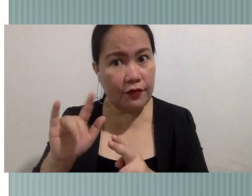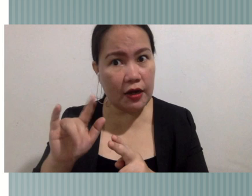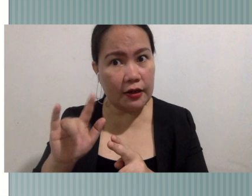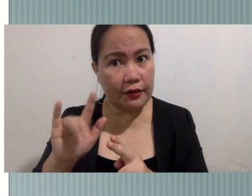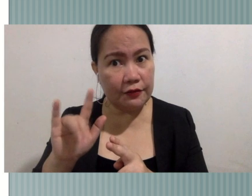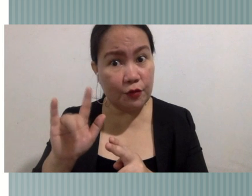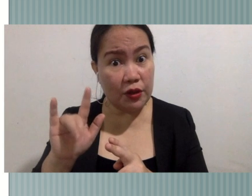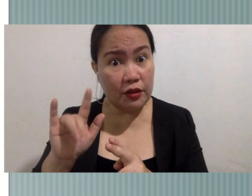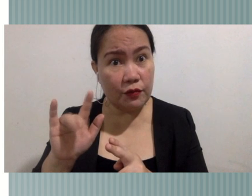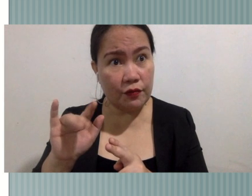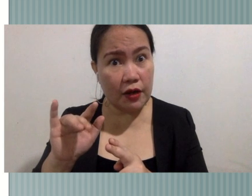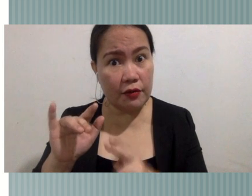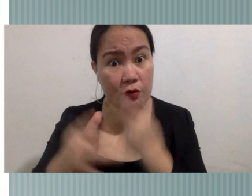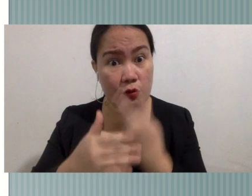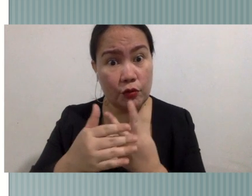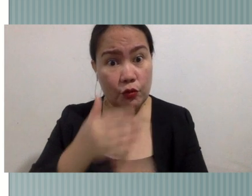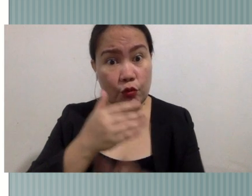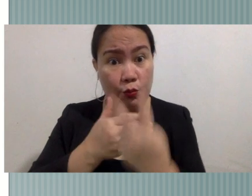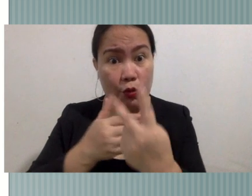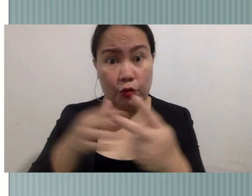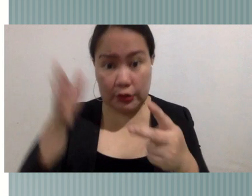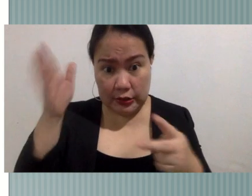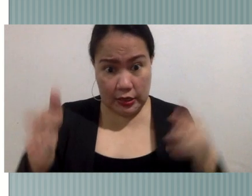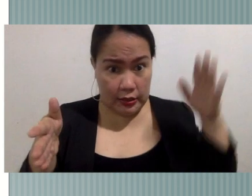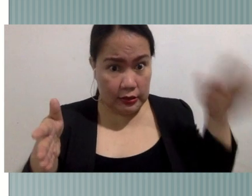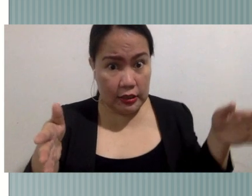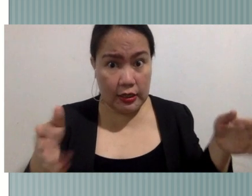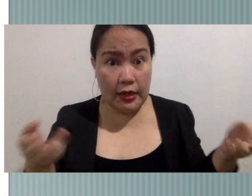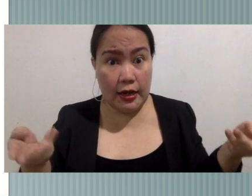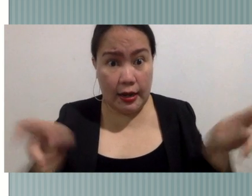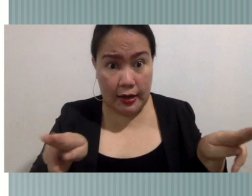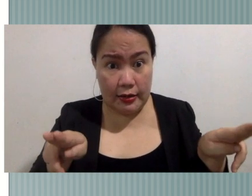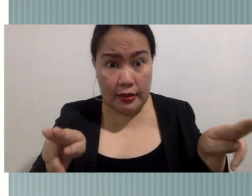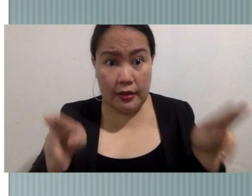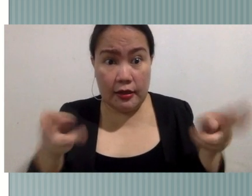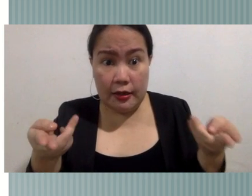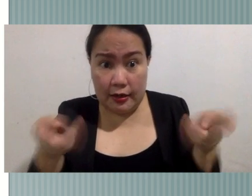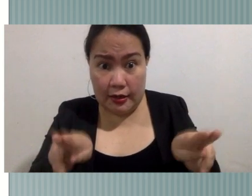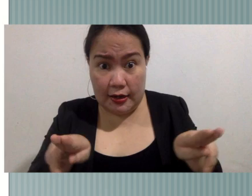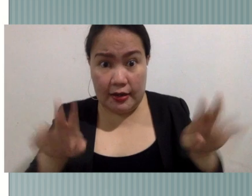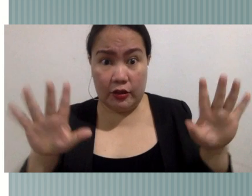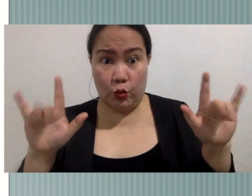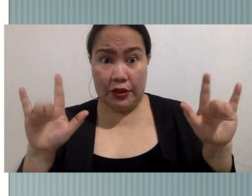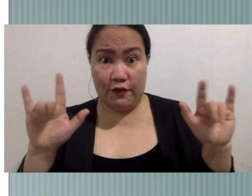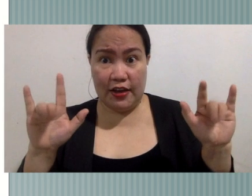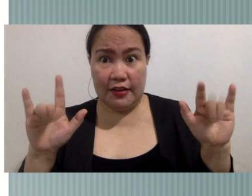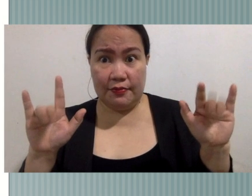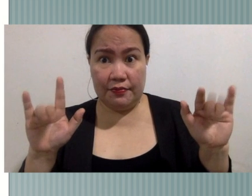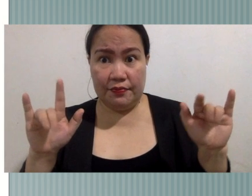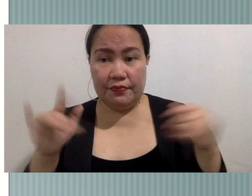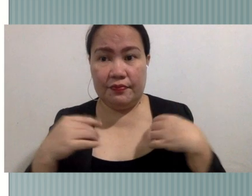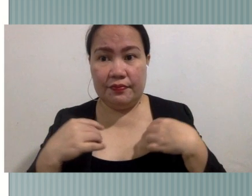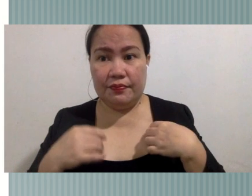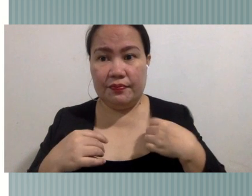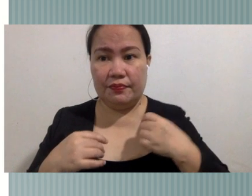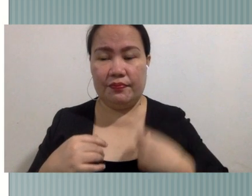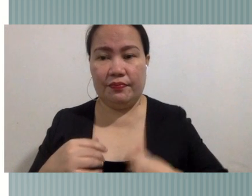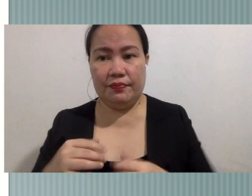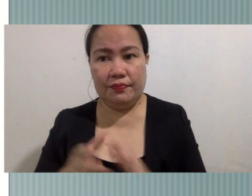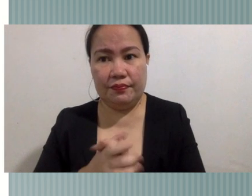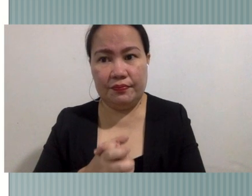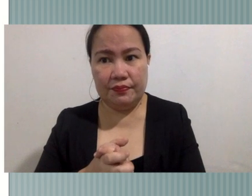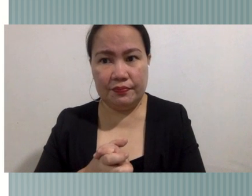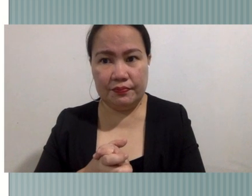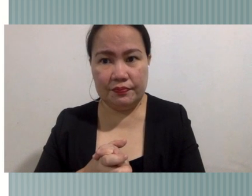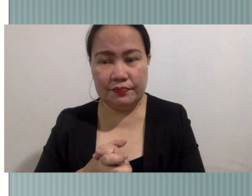both sides of the equation. So ito, dadagdagan nyo ng 25. Ito yun.